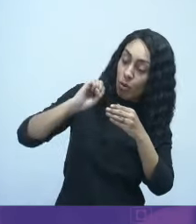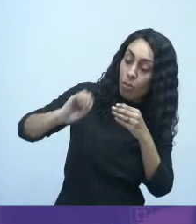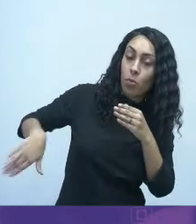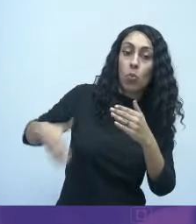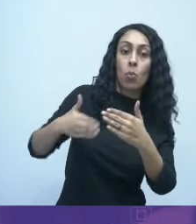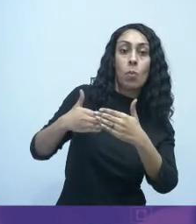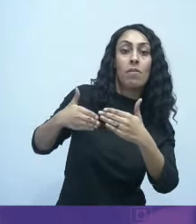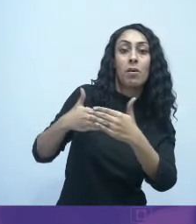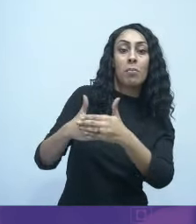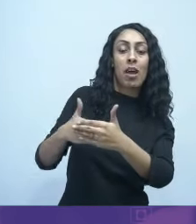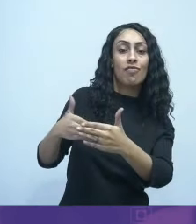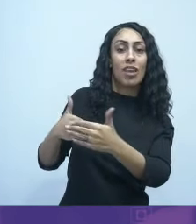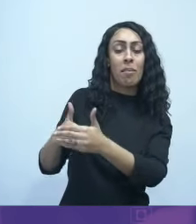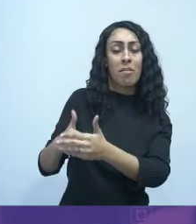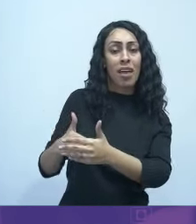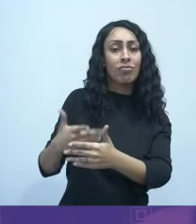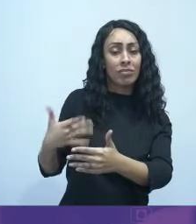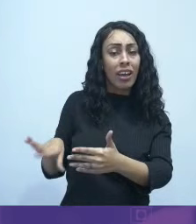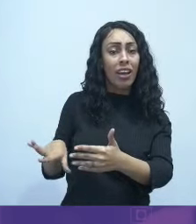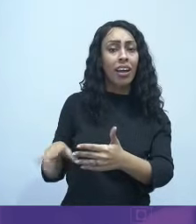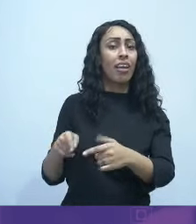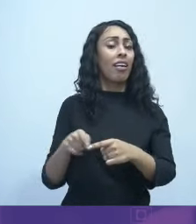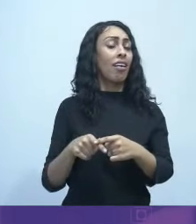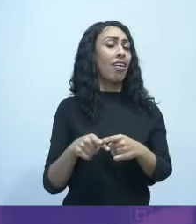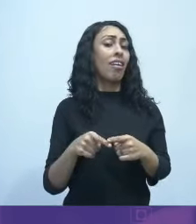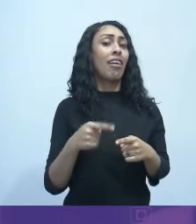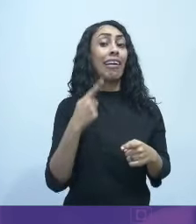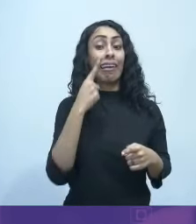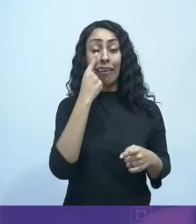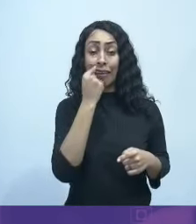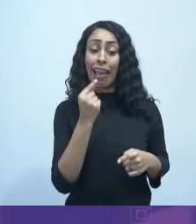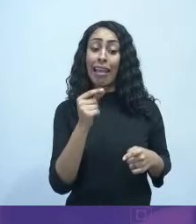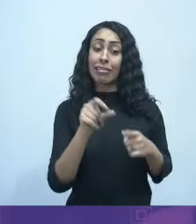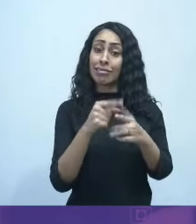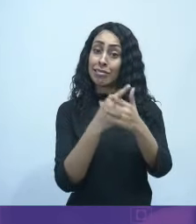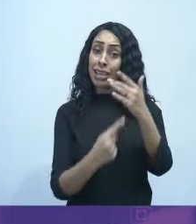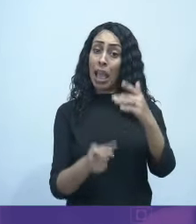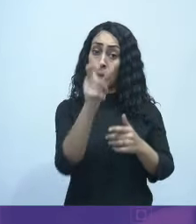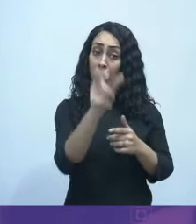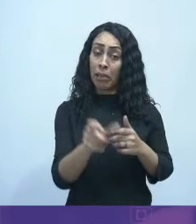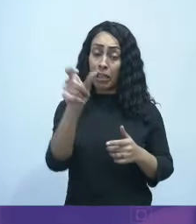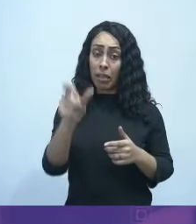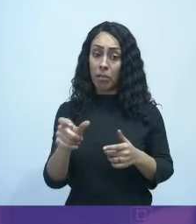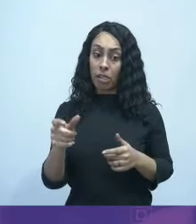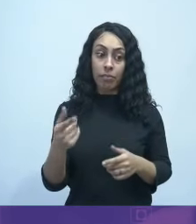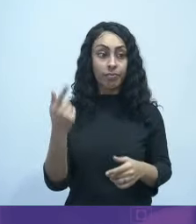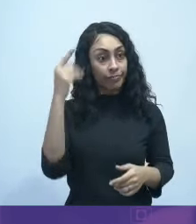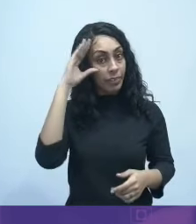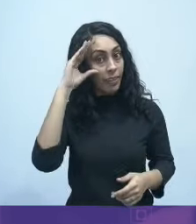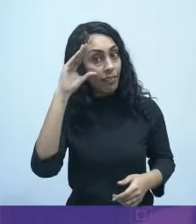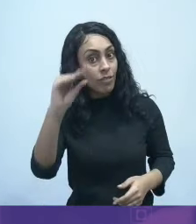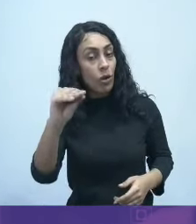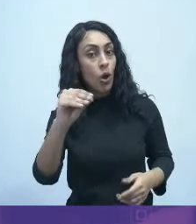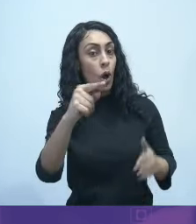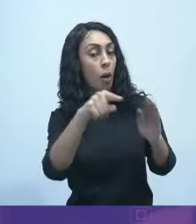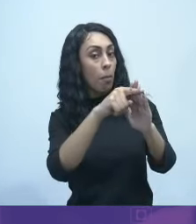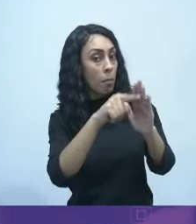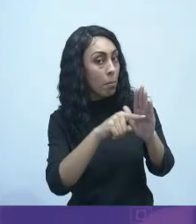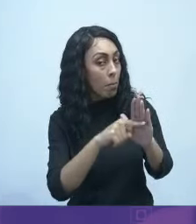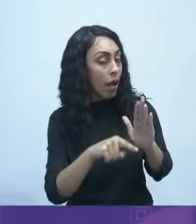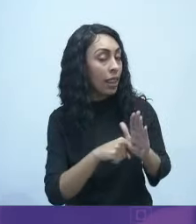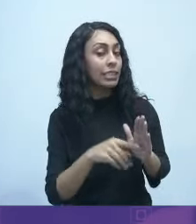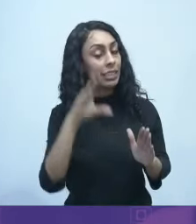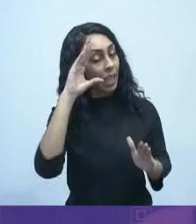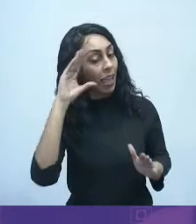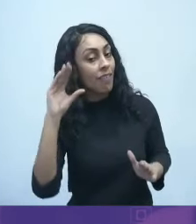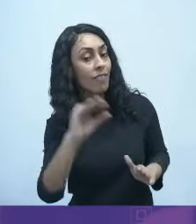that people are facing, and I think if we can have disabled people informing our policy making, informing the way our funding's distributed, but